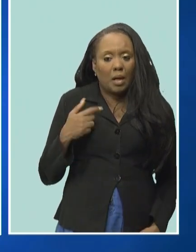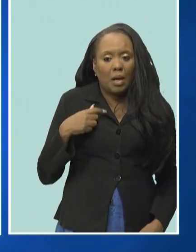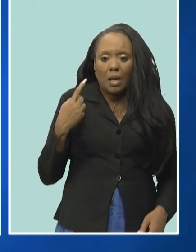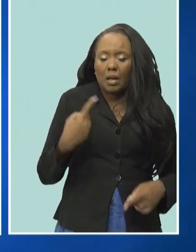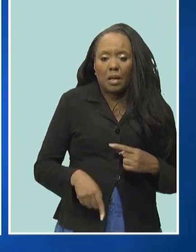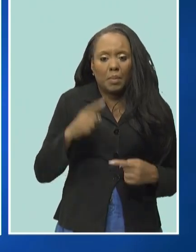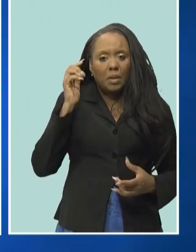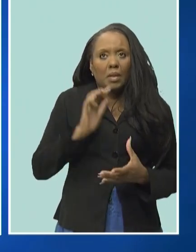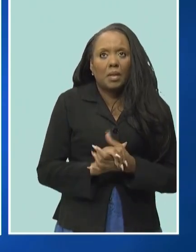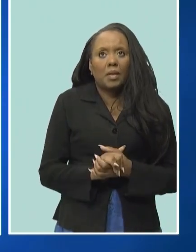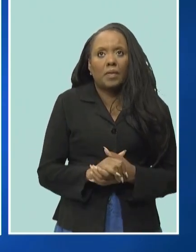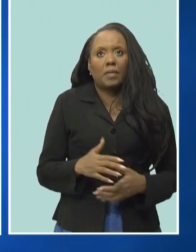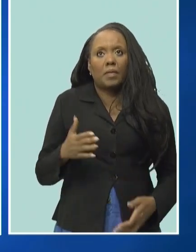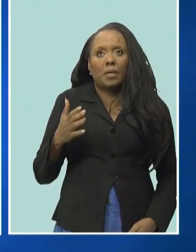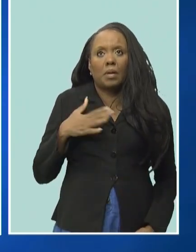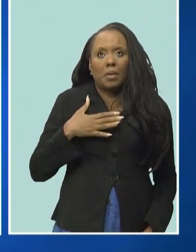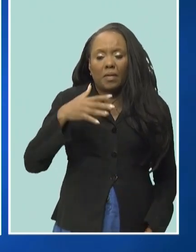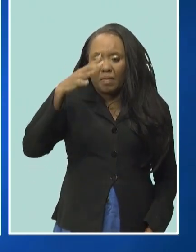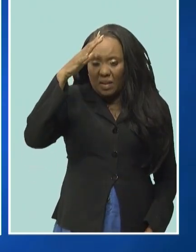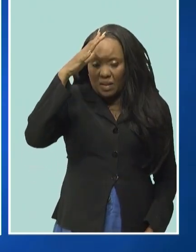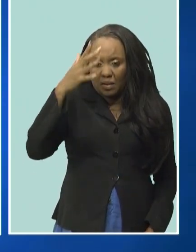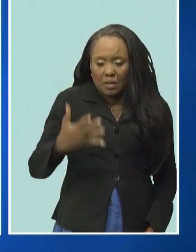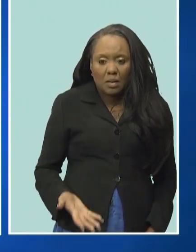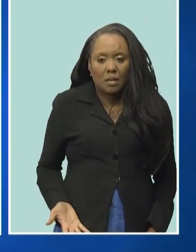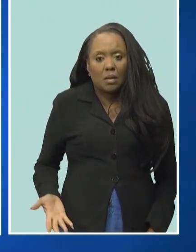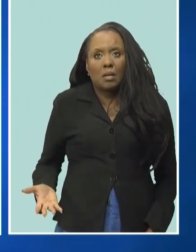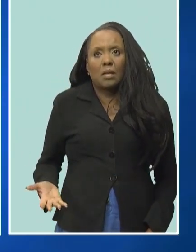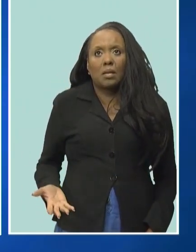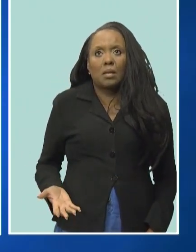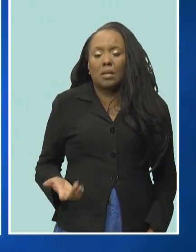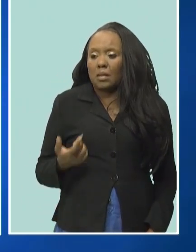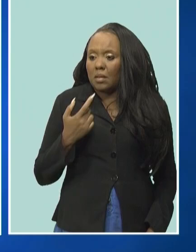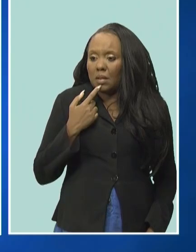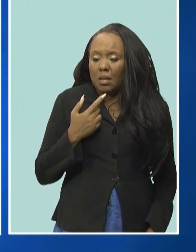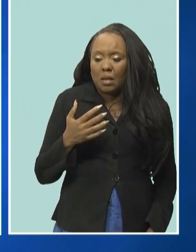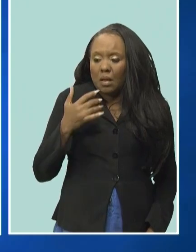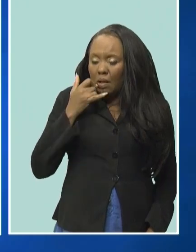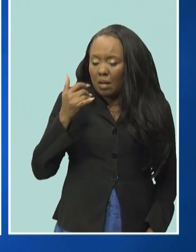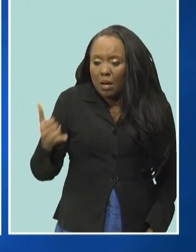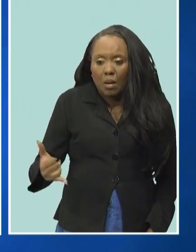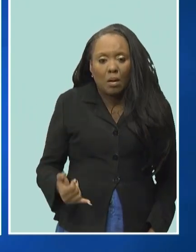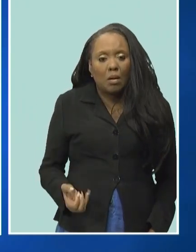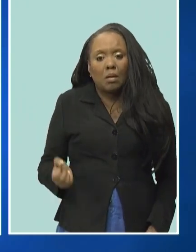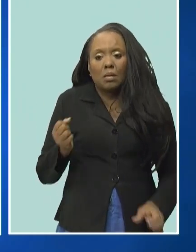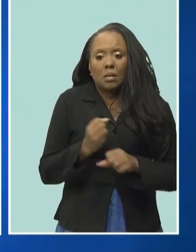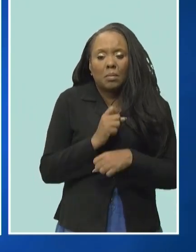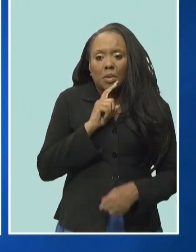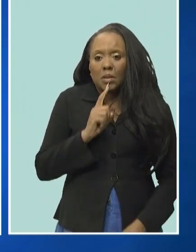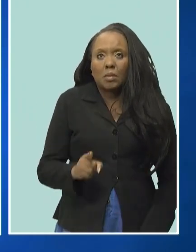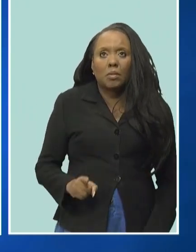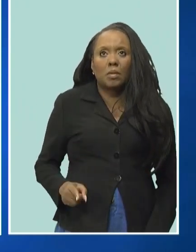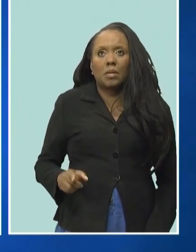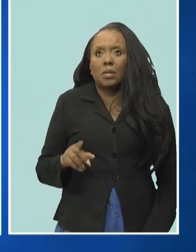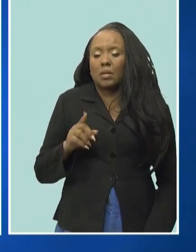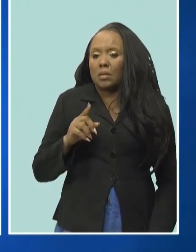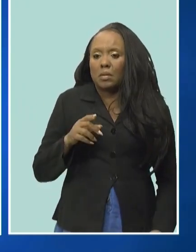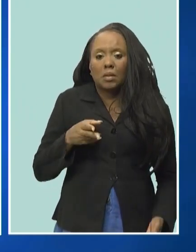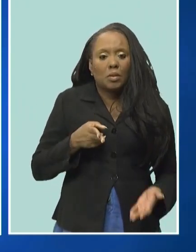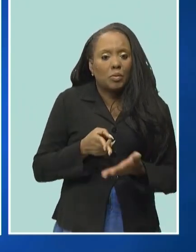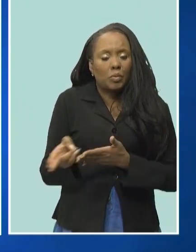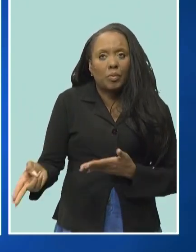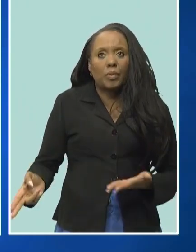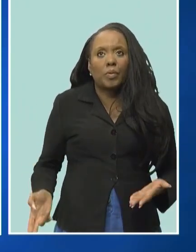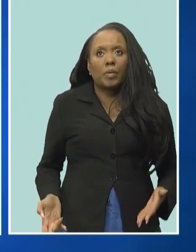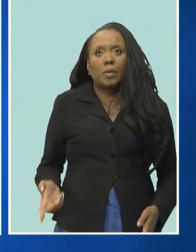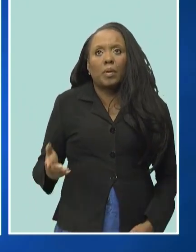father. He worked site. And he told me to call to make sure that what he heard was true. And I called, and